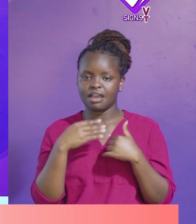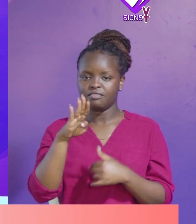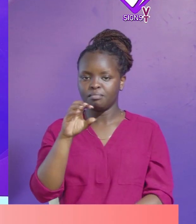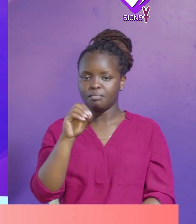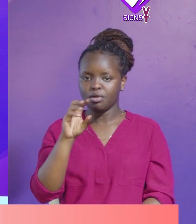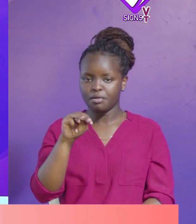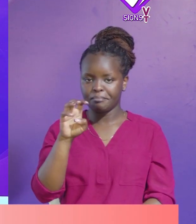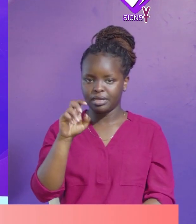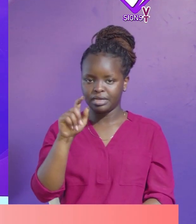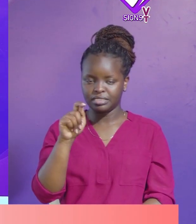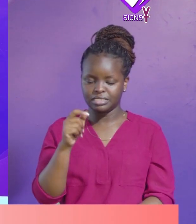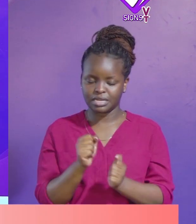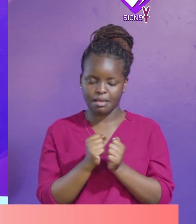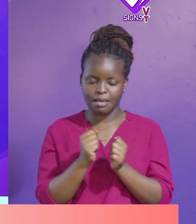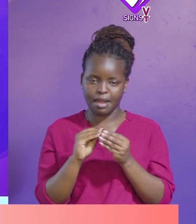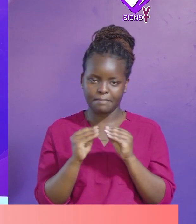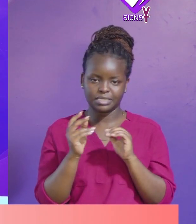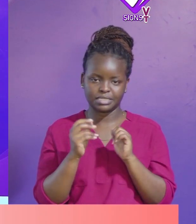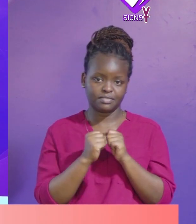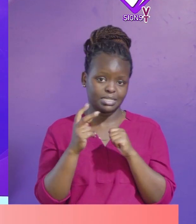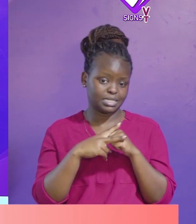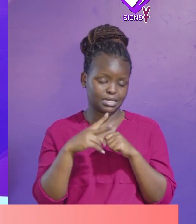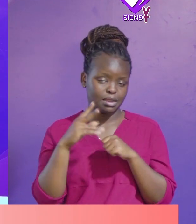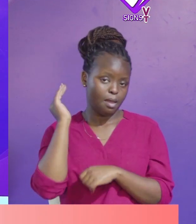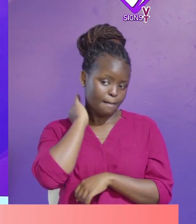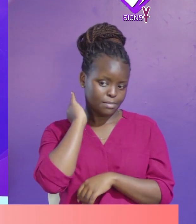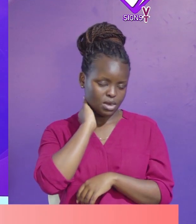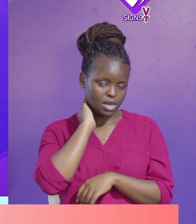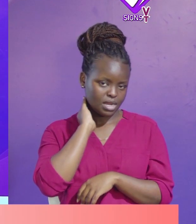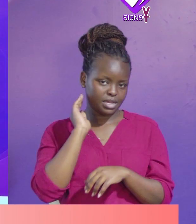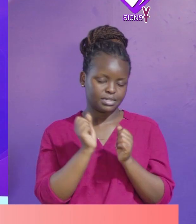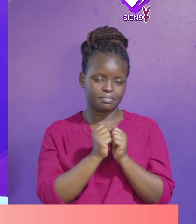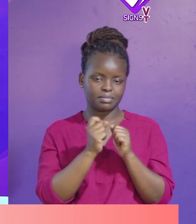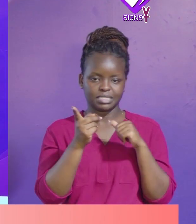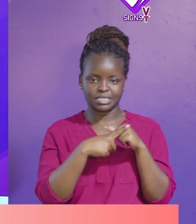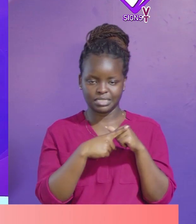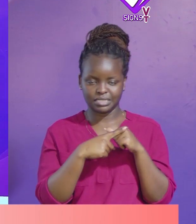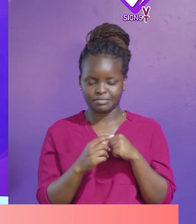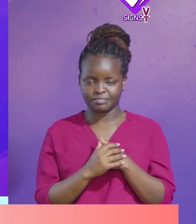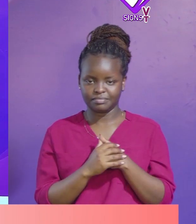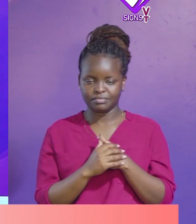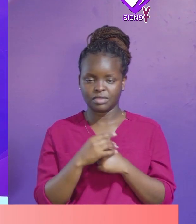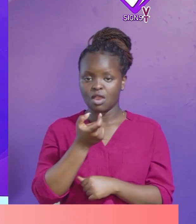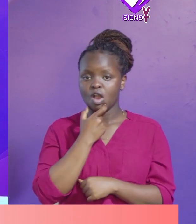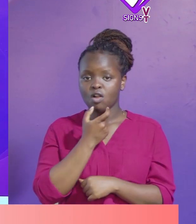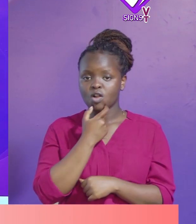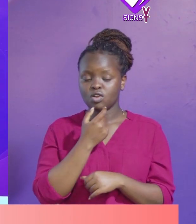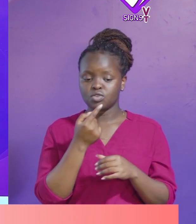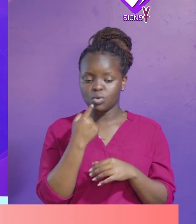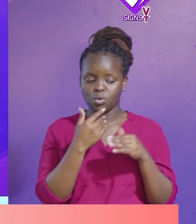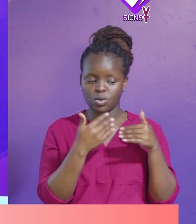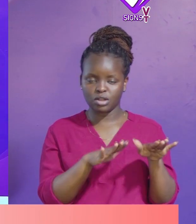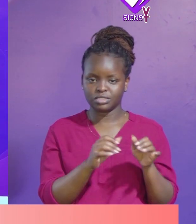also coming 17th and Muranga Seal coming 16th. Gor Mahia, who conceded 1, also